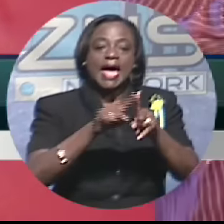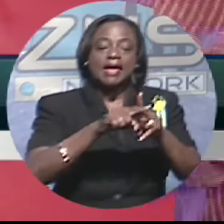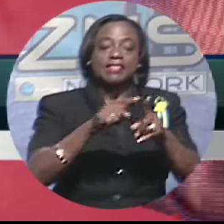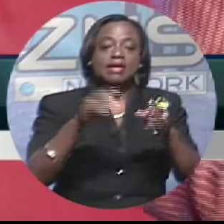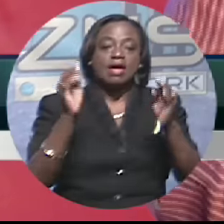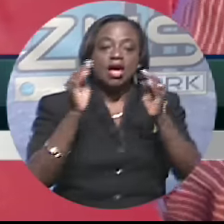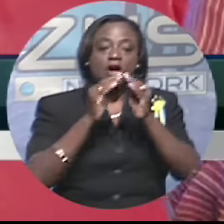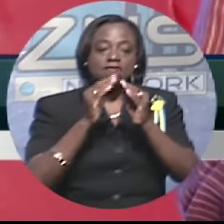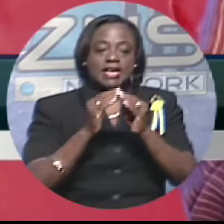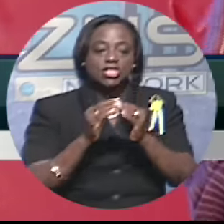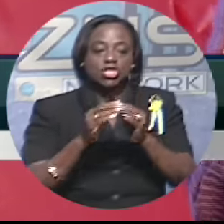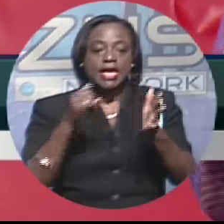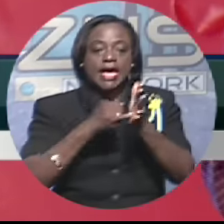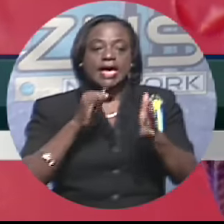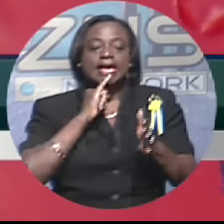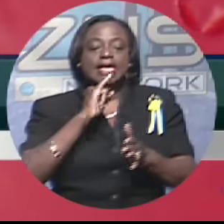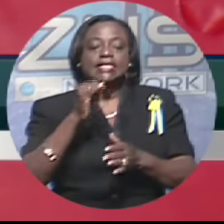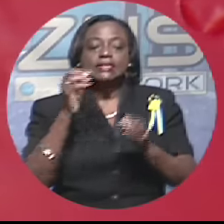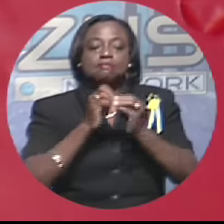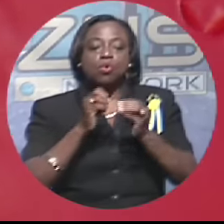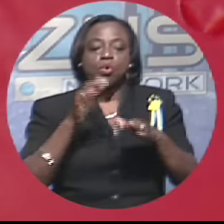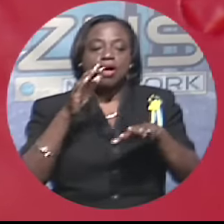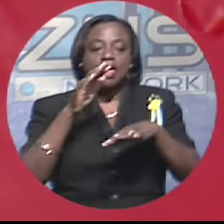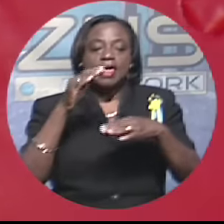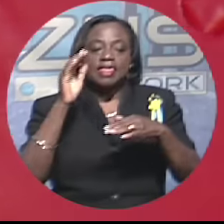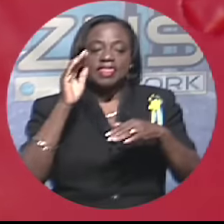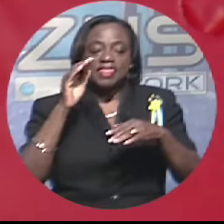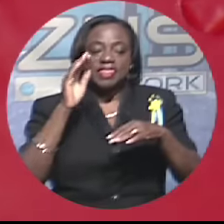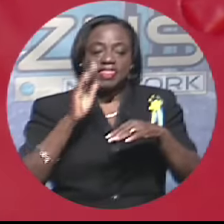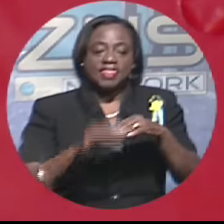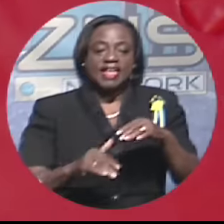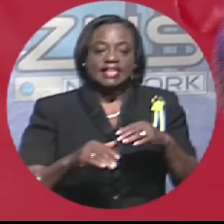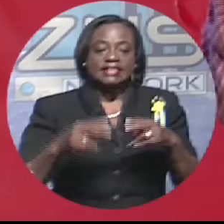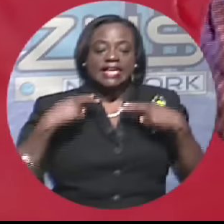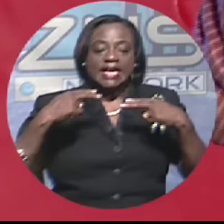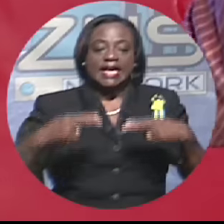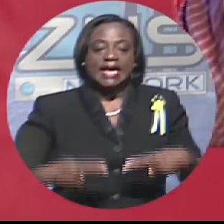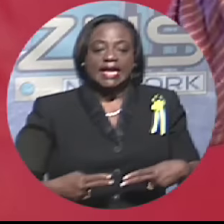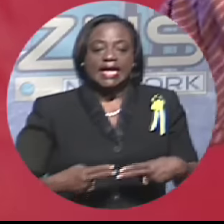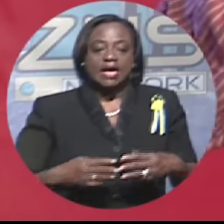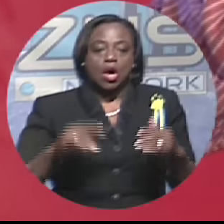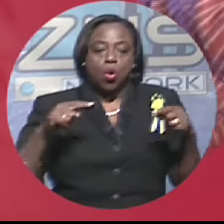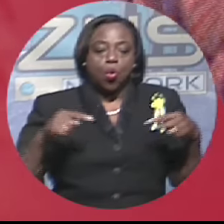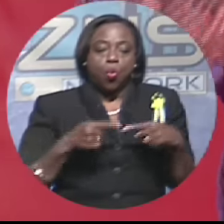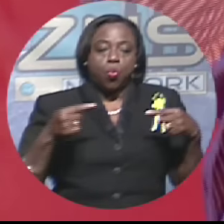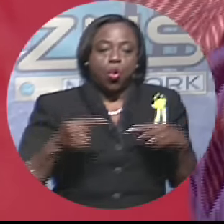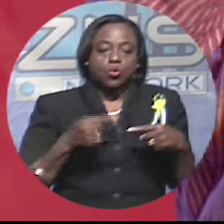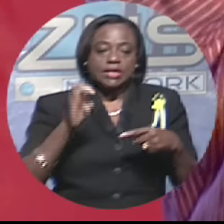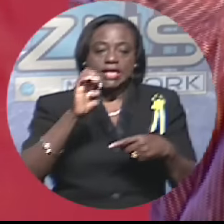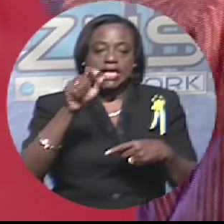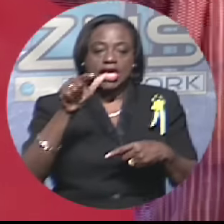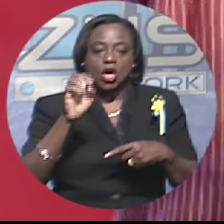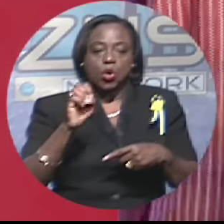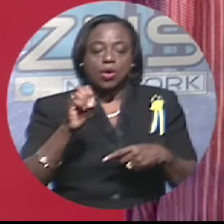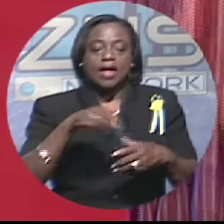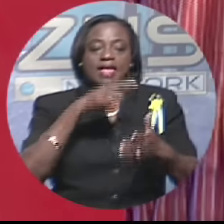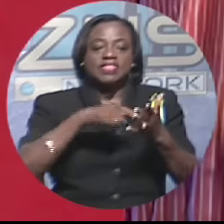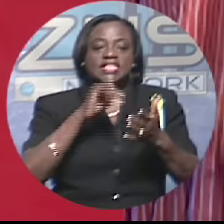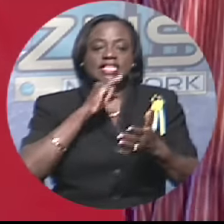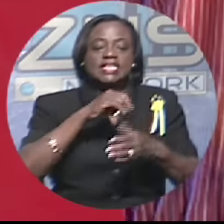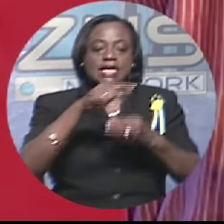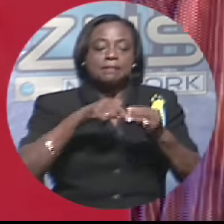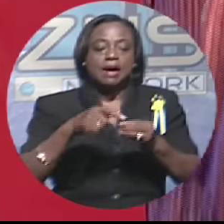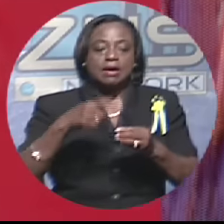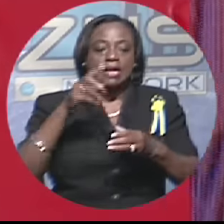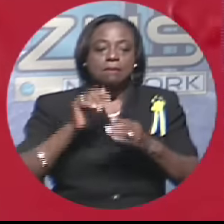is more than healing wounded egos. This campaign is about moving